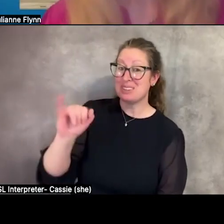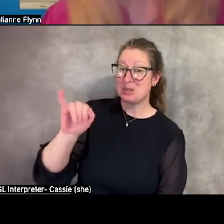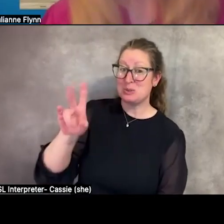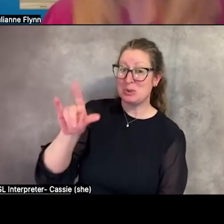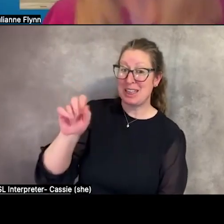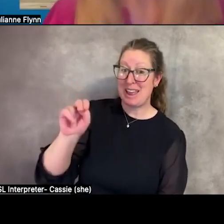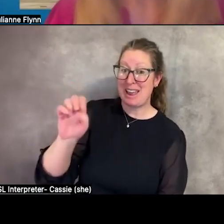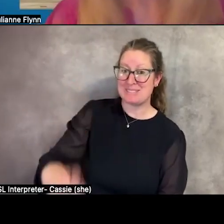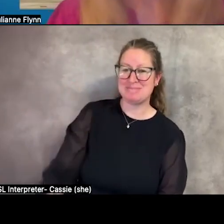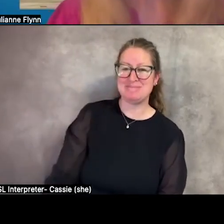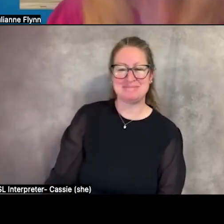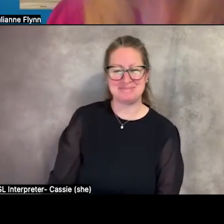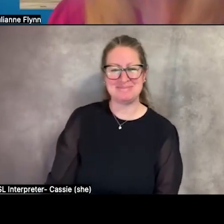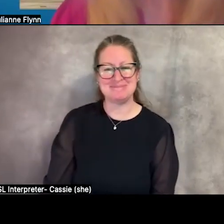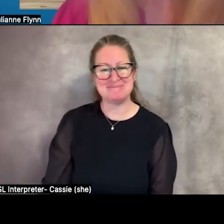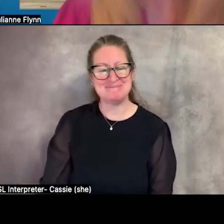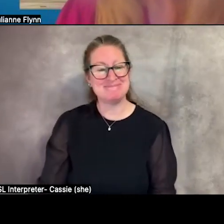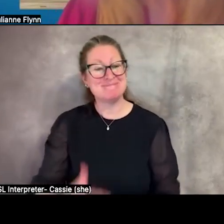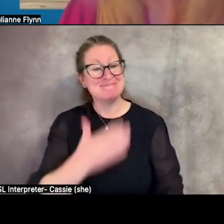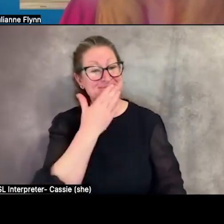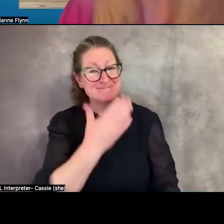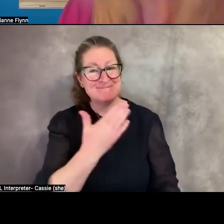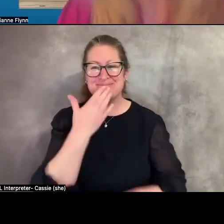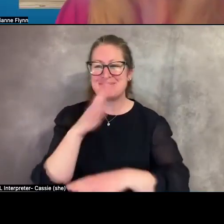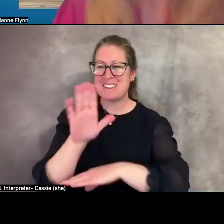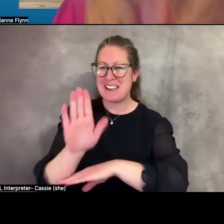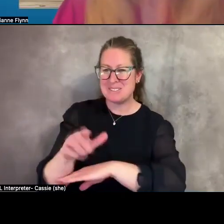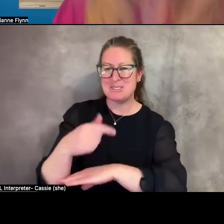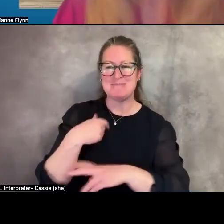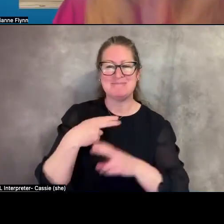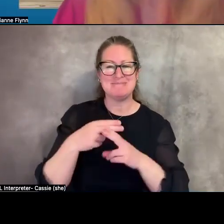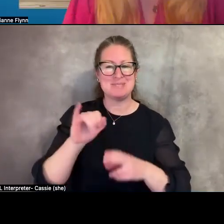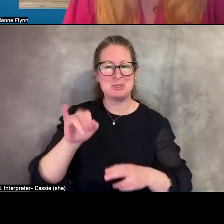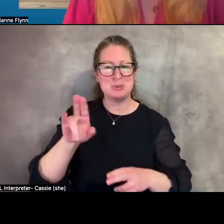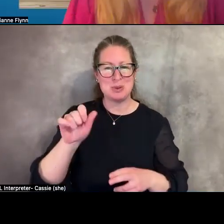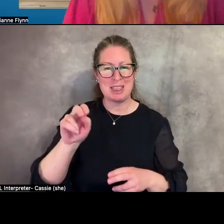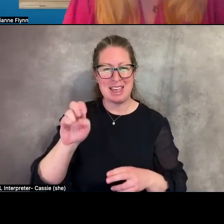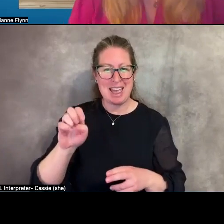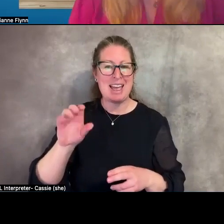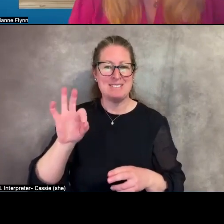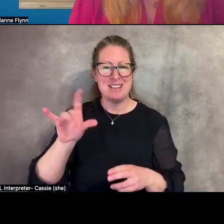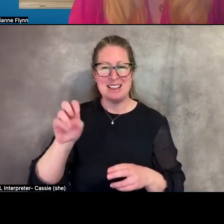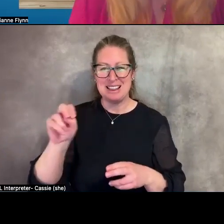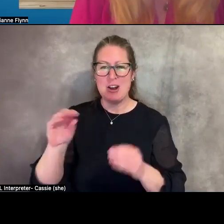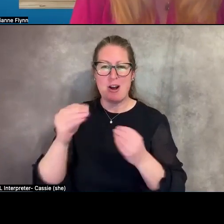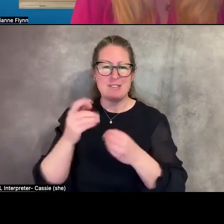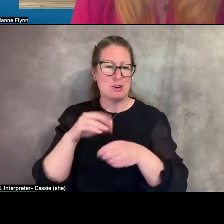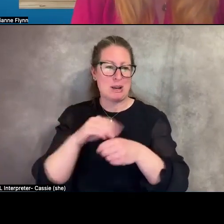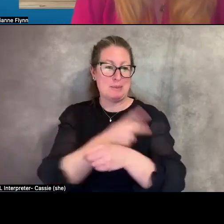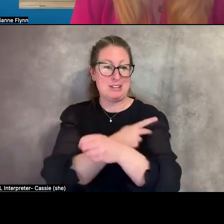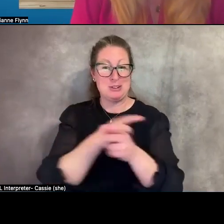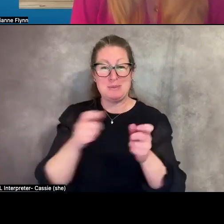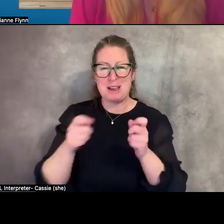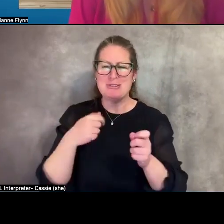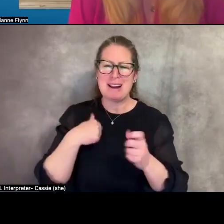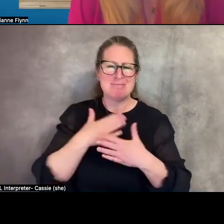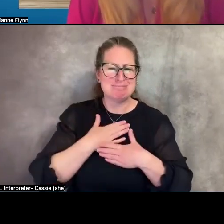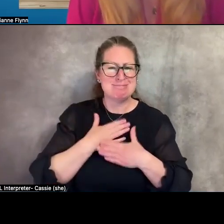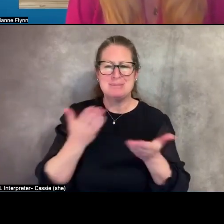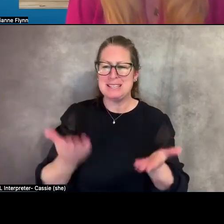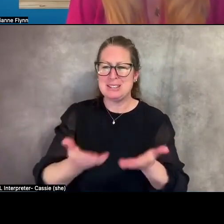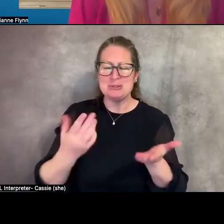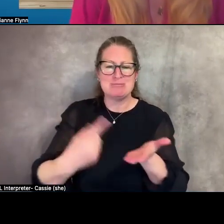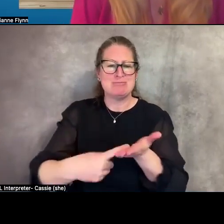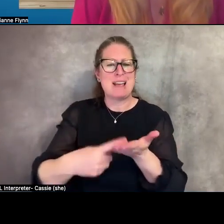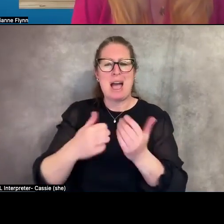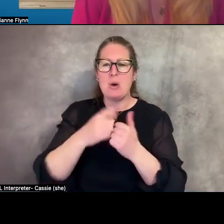Megan. And good afternoon, everyone. I am Julianne Flynn from the Office of Inpatient Management, and I am so pleased to be here to discuss the implementation